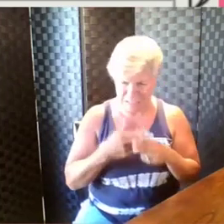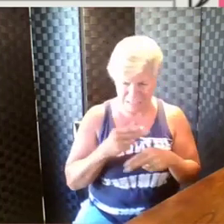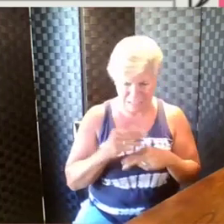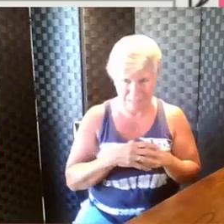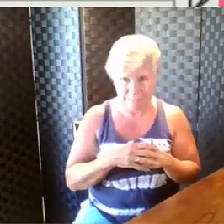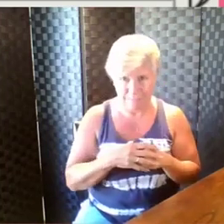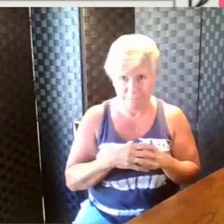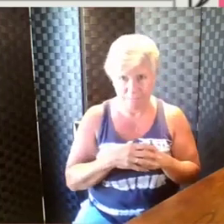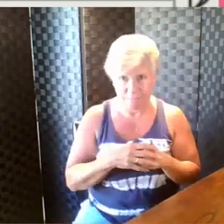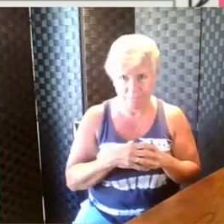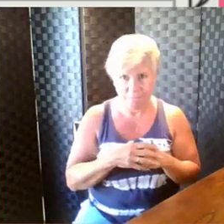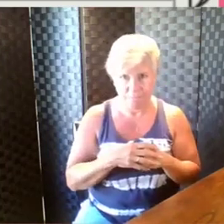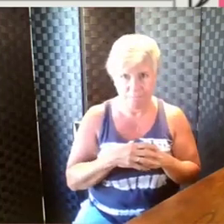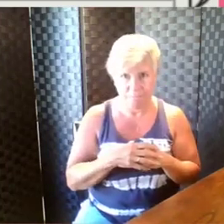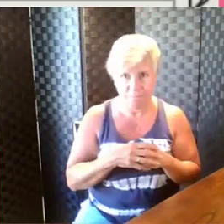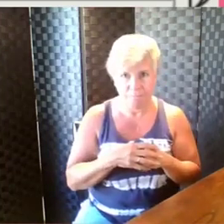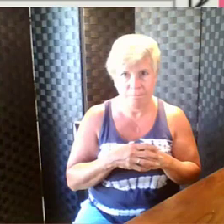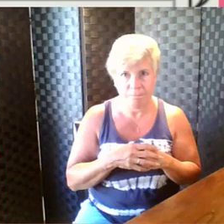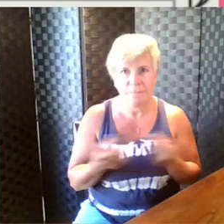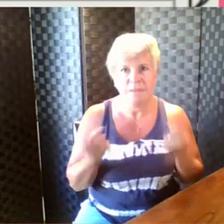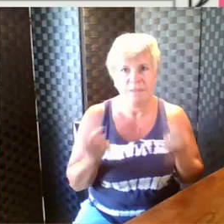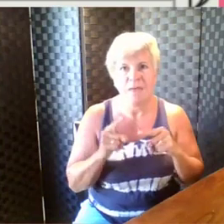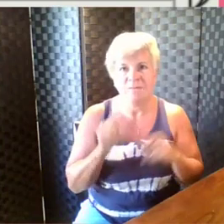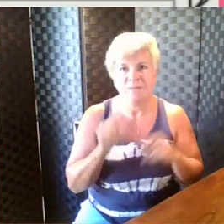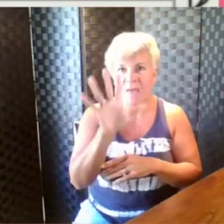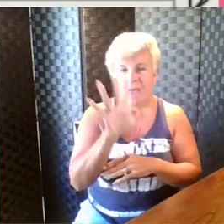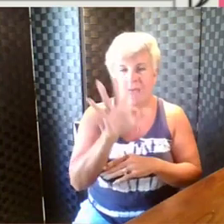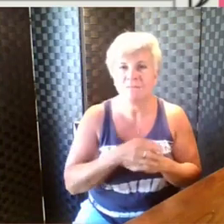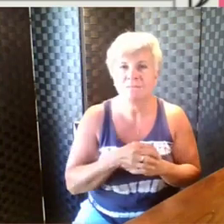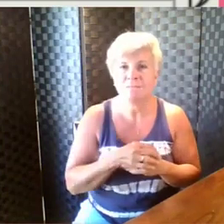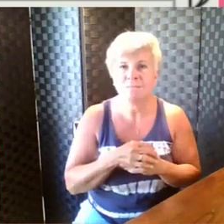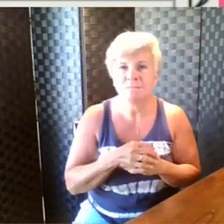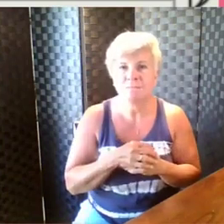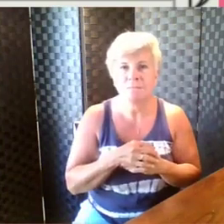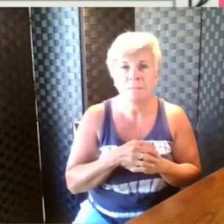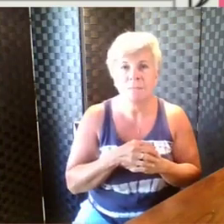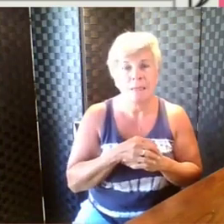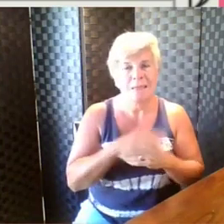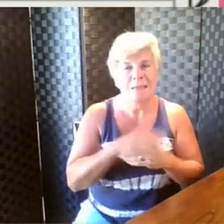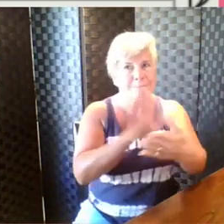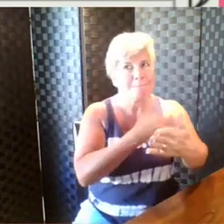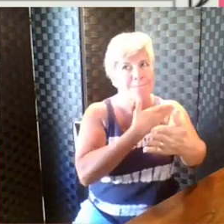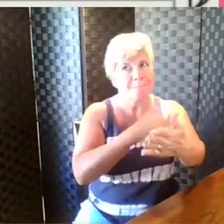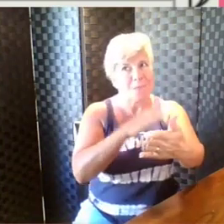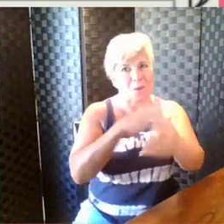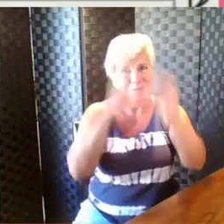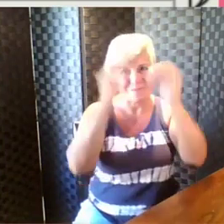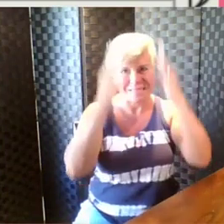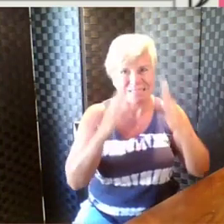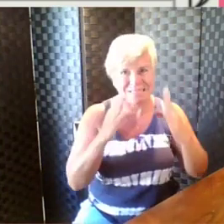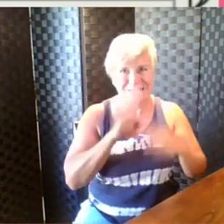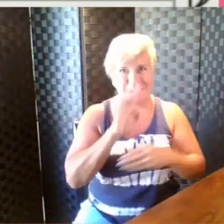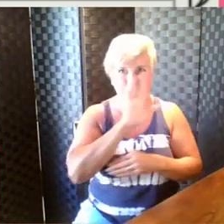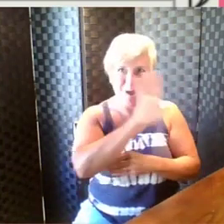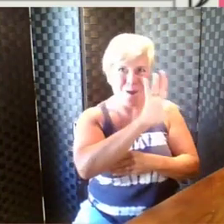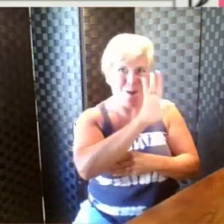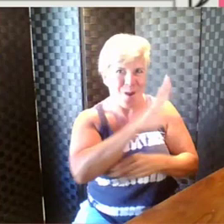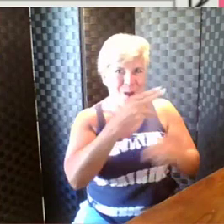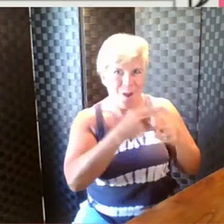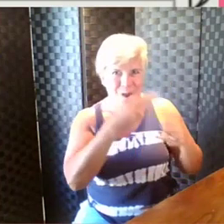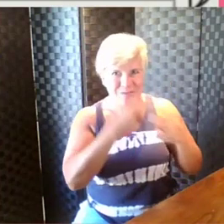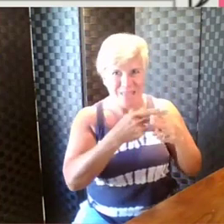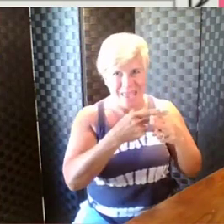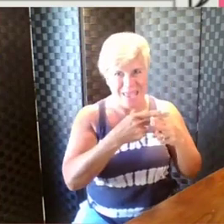And our last event we want to highlight is that Mrs. Twinkle speaks about her name. And she tells the students